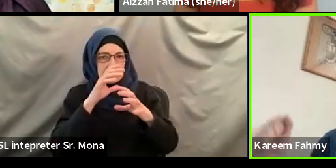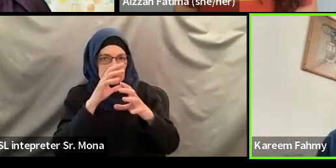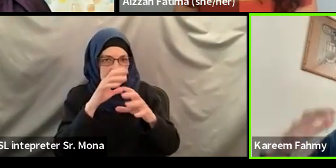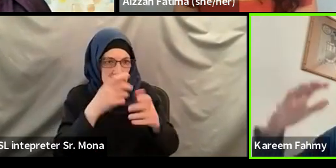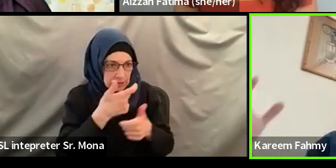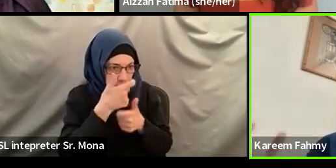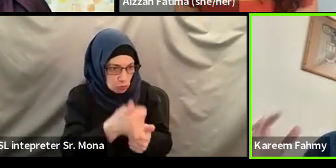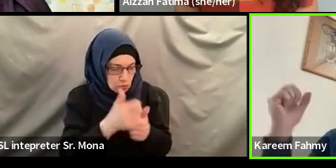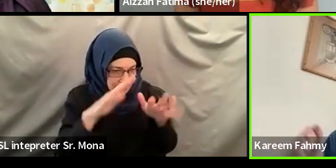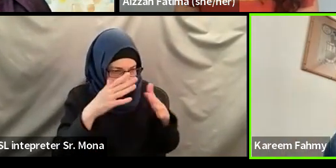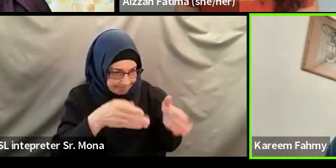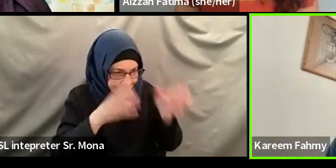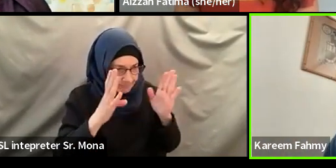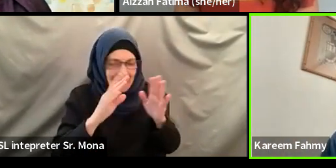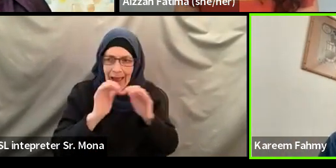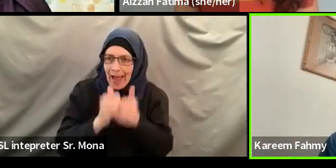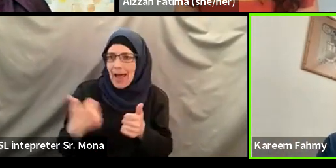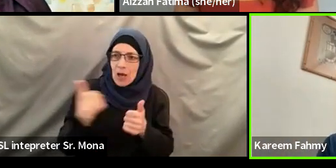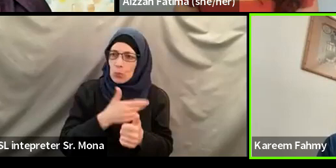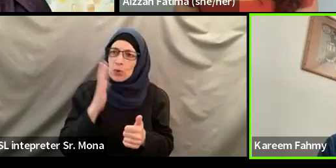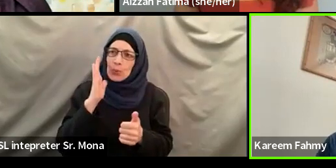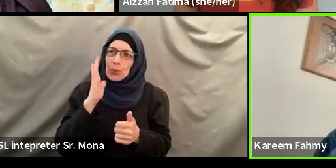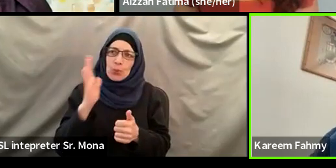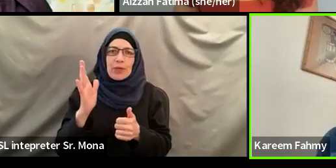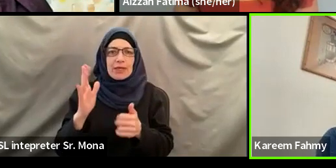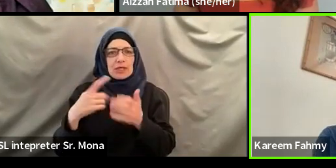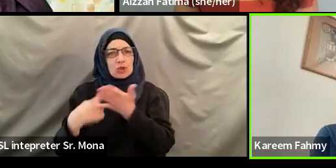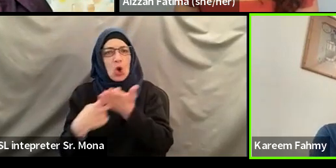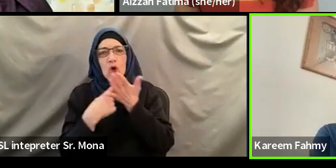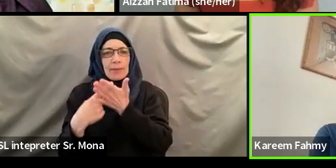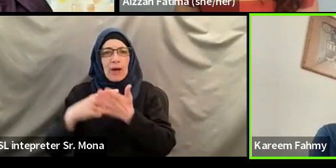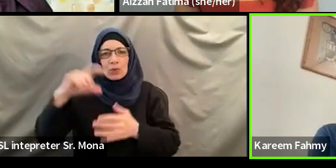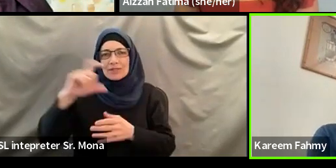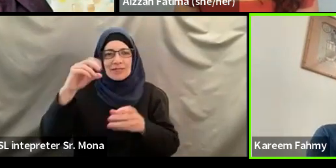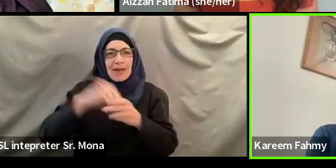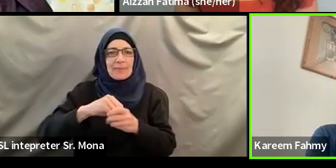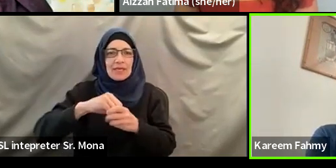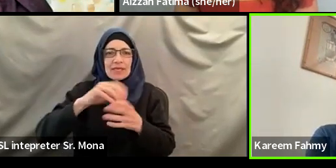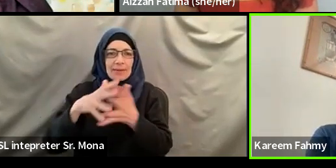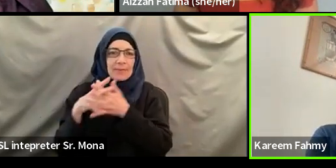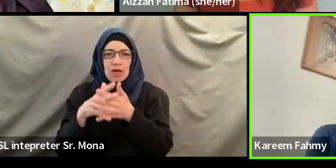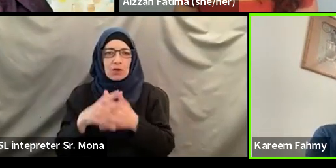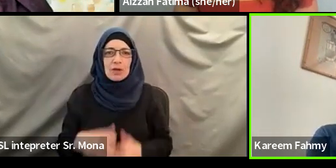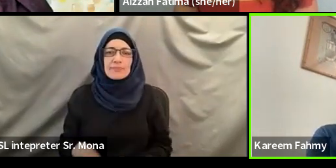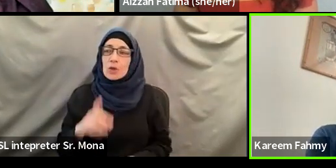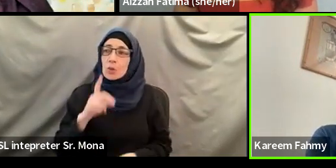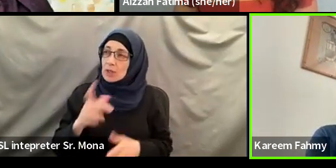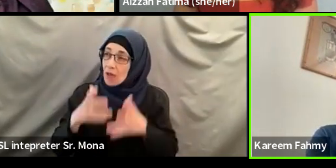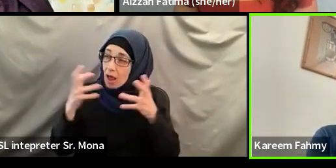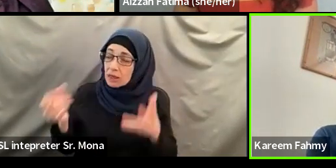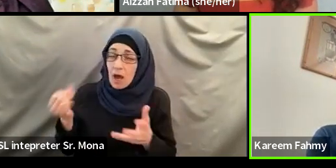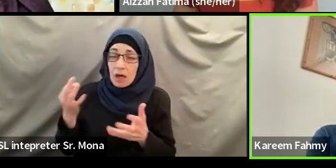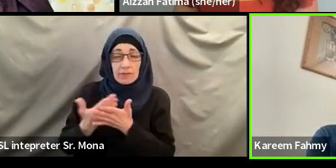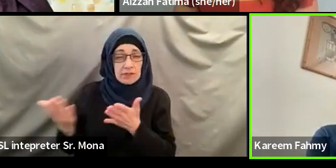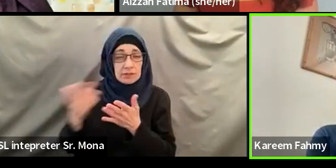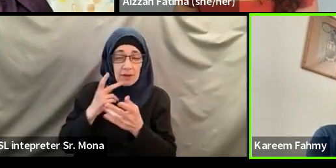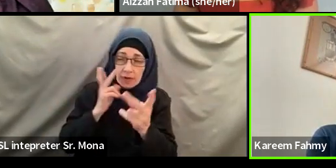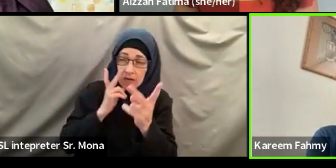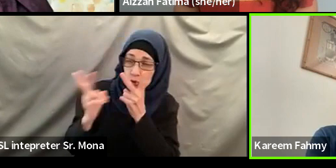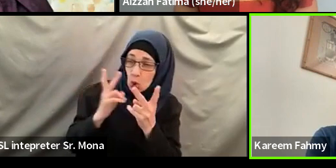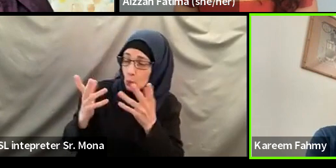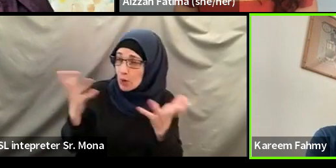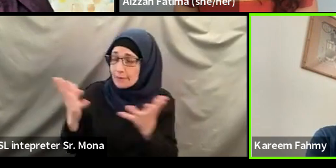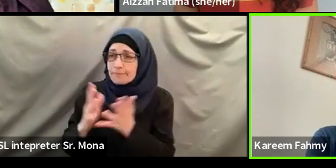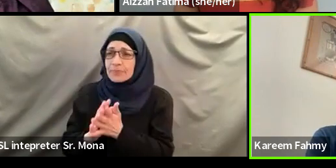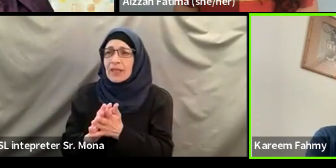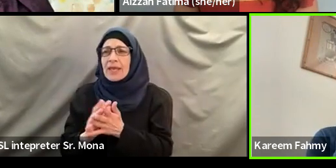talk about Islam in America, right? And a lot of the stuff that I was seeing was